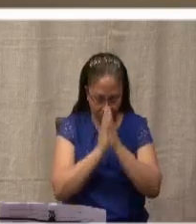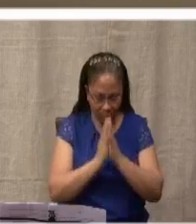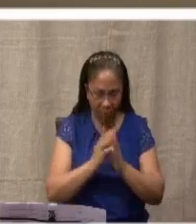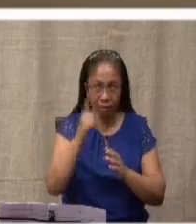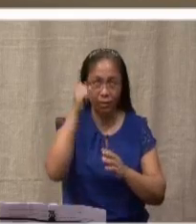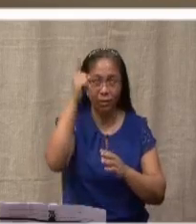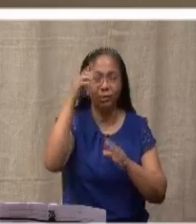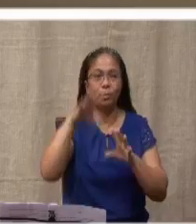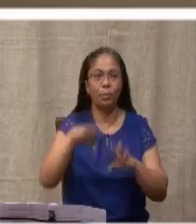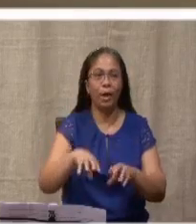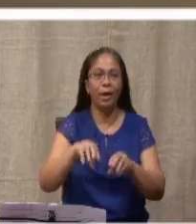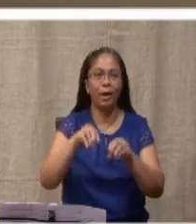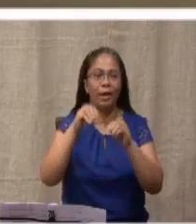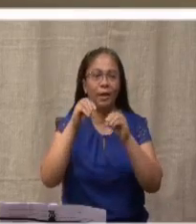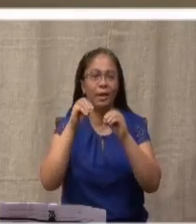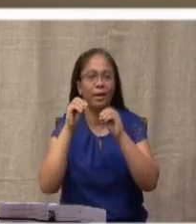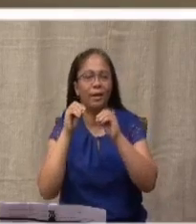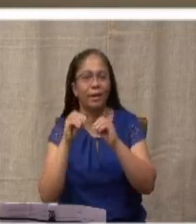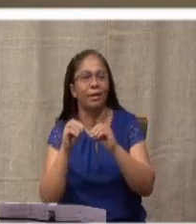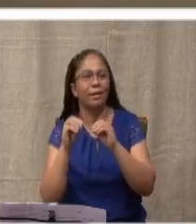receive our